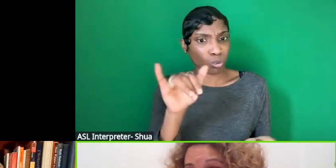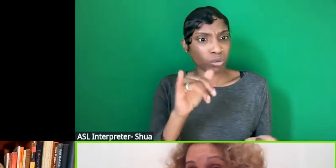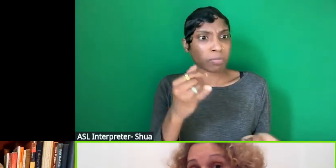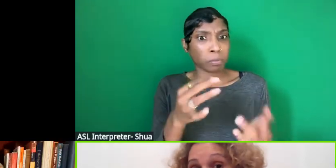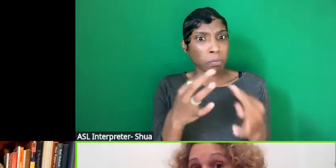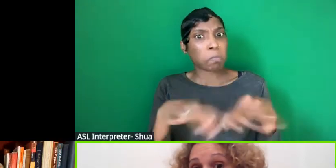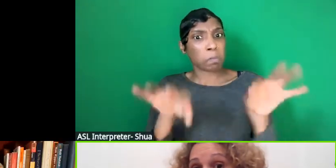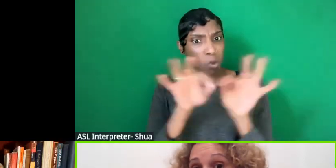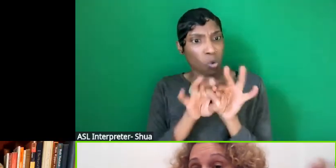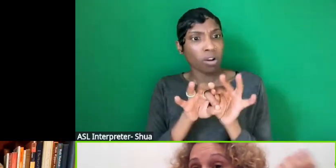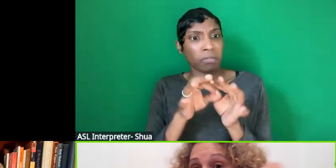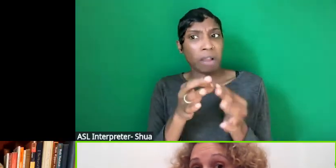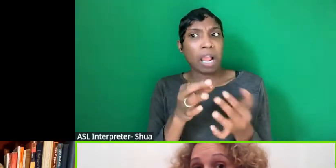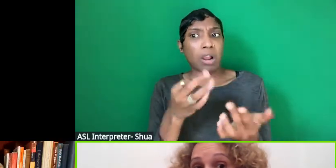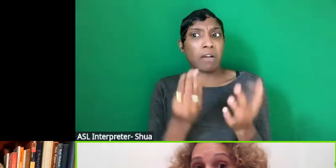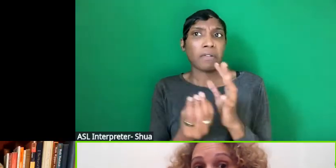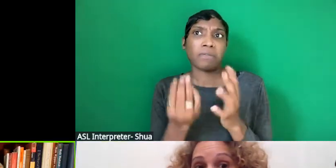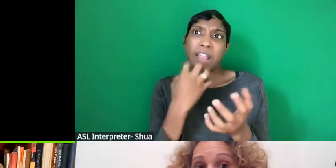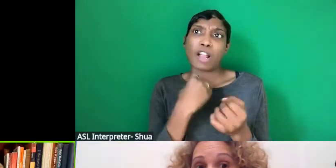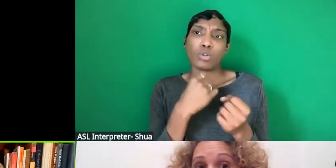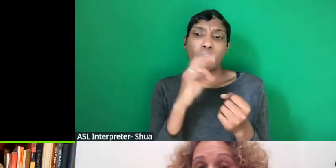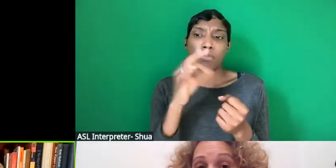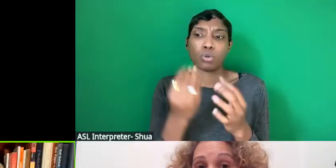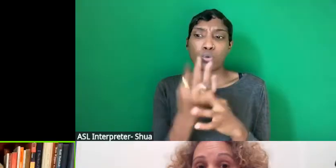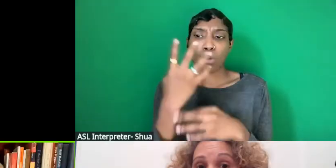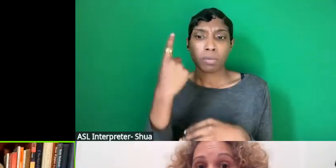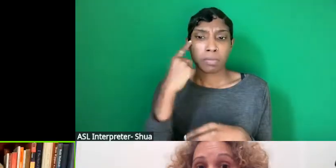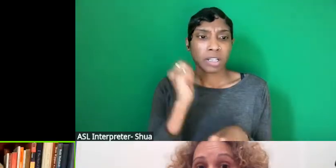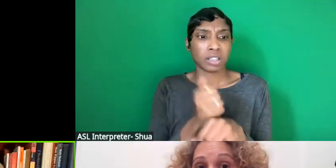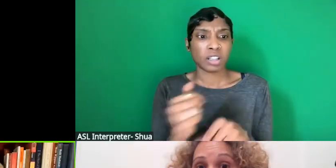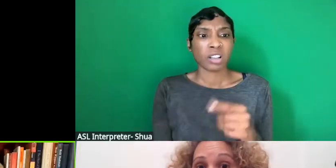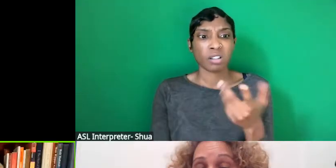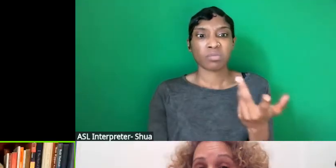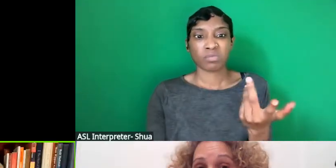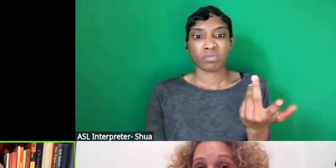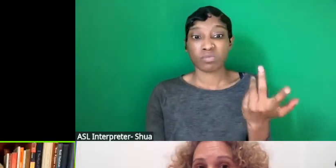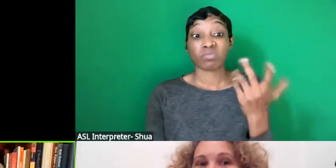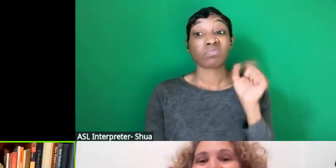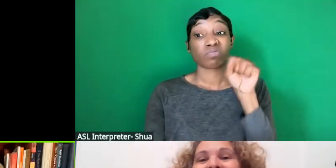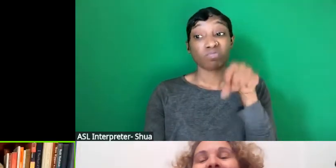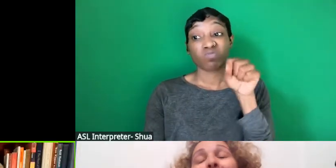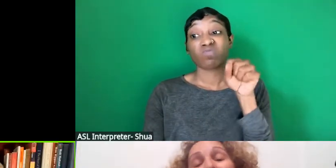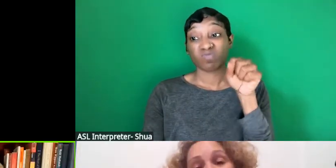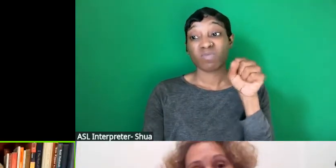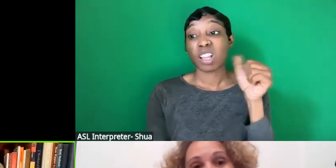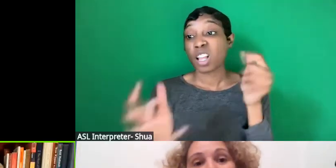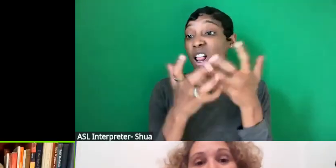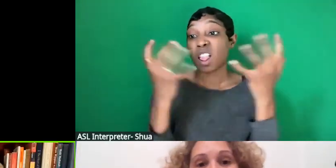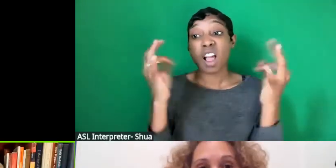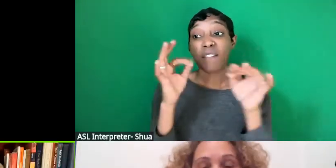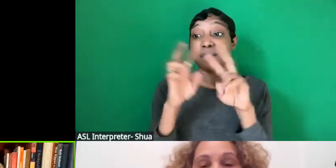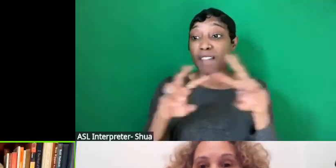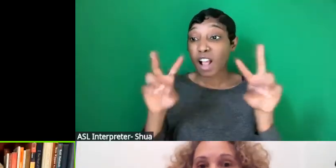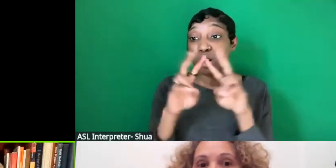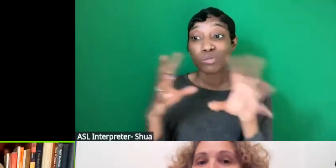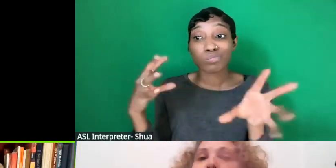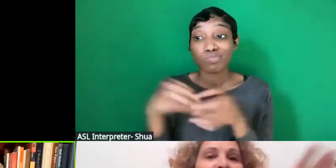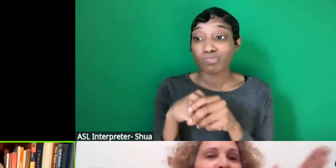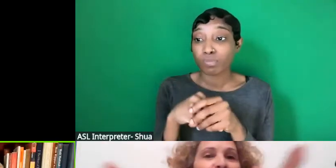value of a growth mindset. Yeah, and there are a lot of other values associated with this. Do you want to list